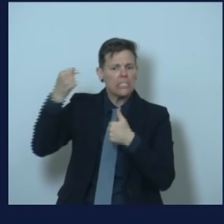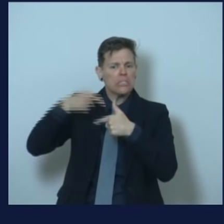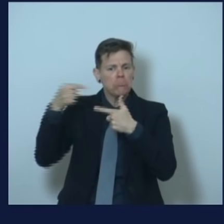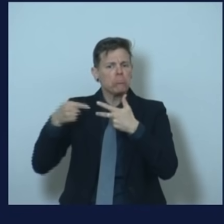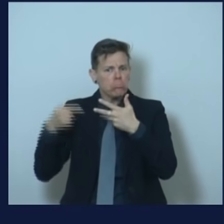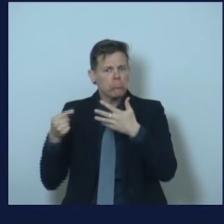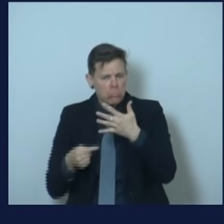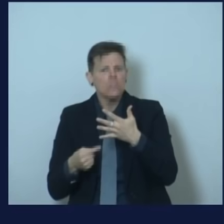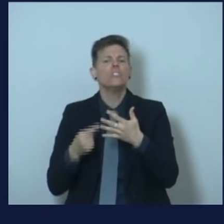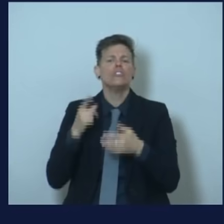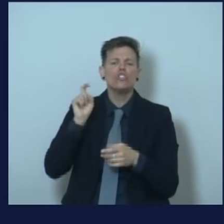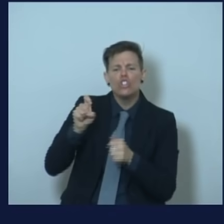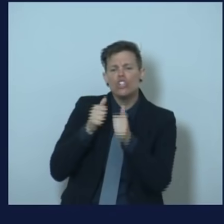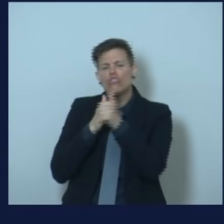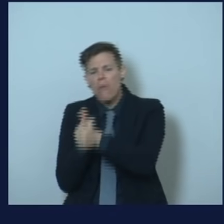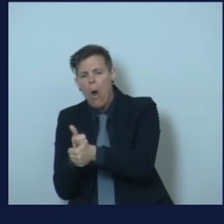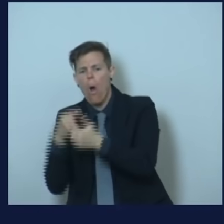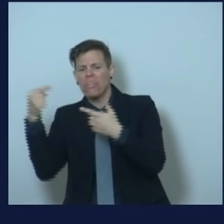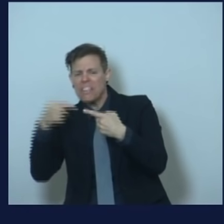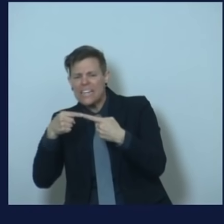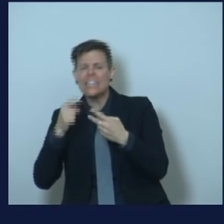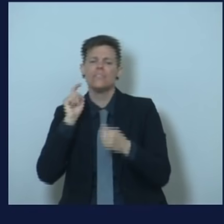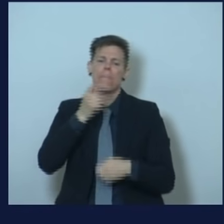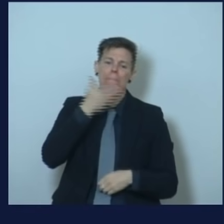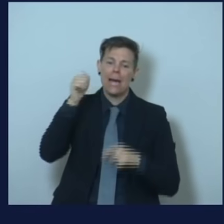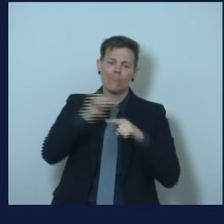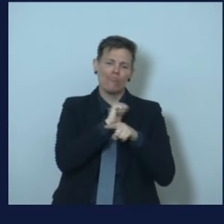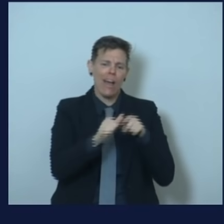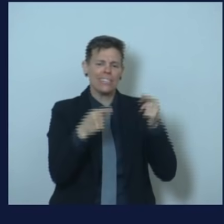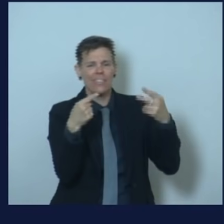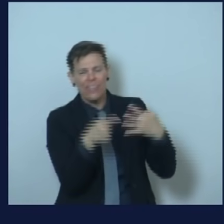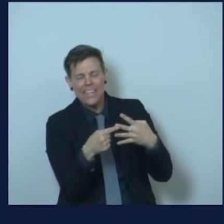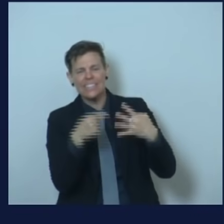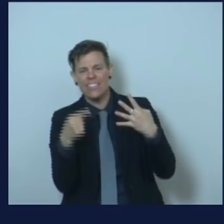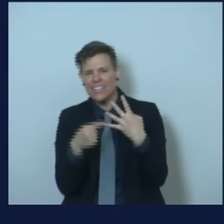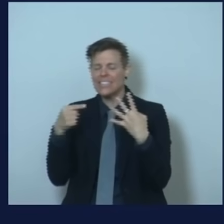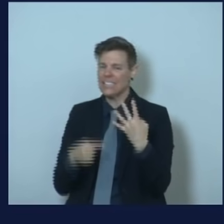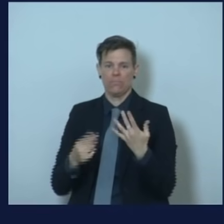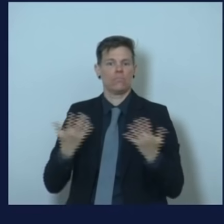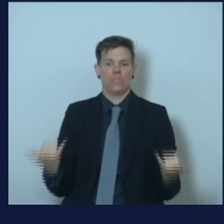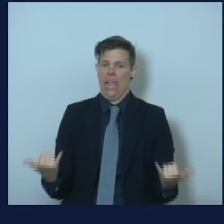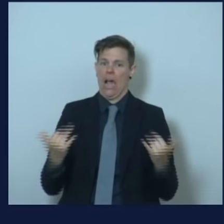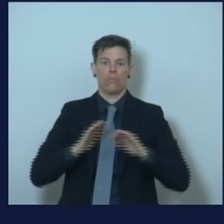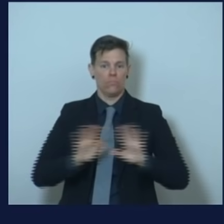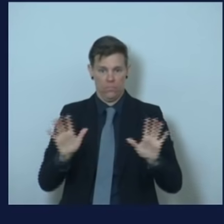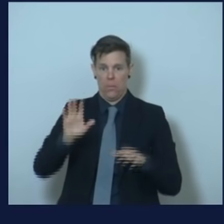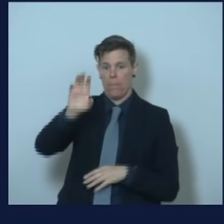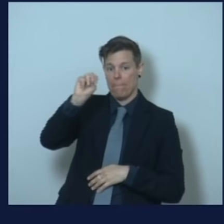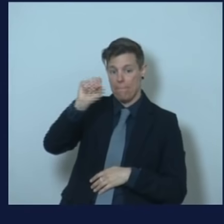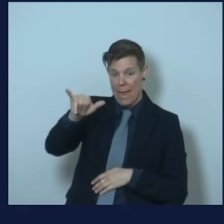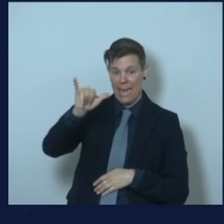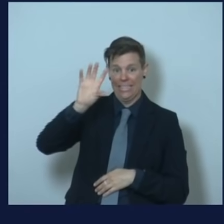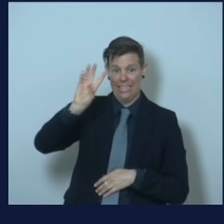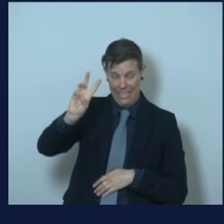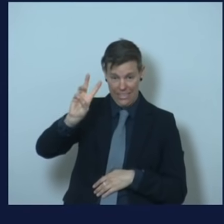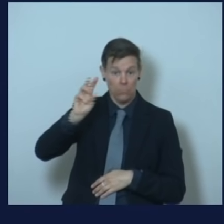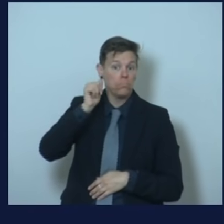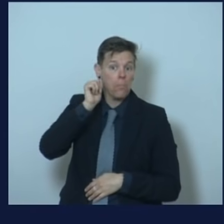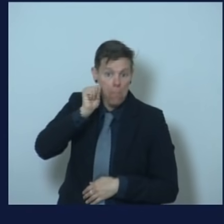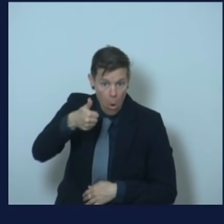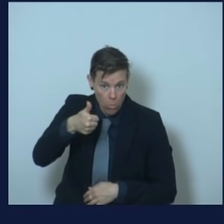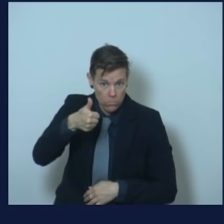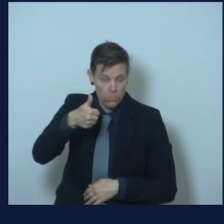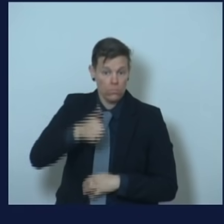and the guidelines that we give every single New Mexican. But effective May 6th, tomorrow, effective May